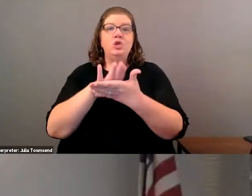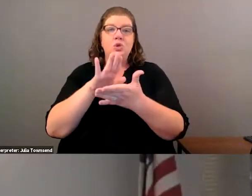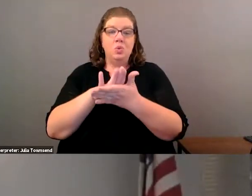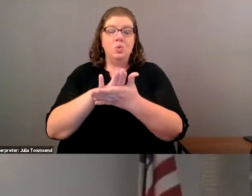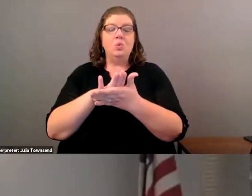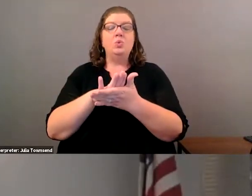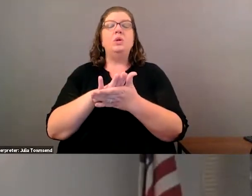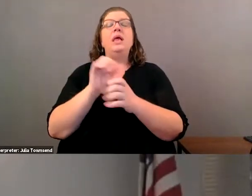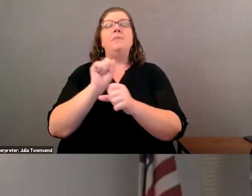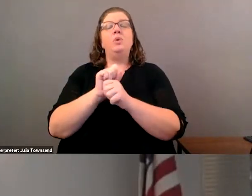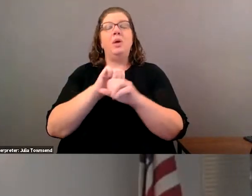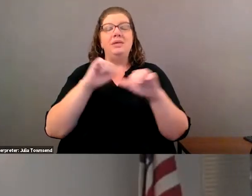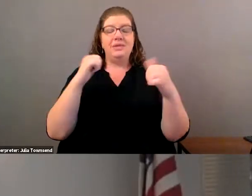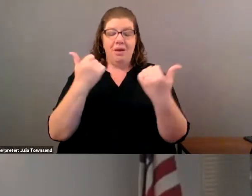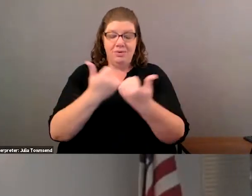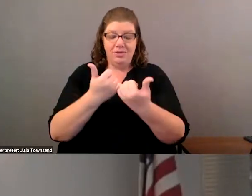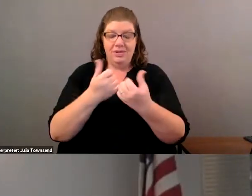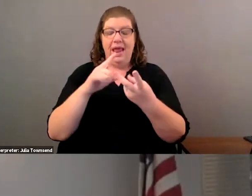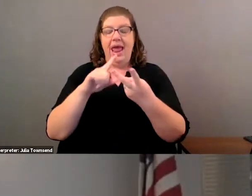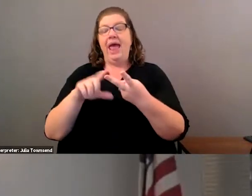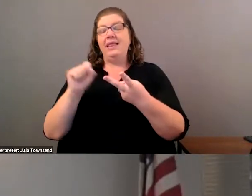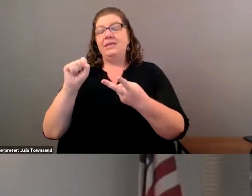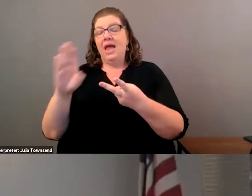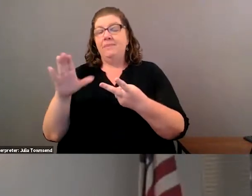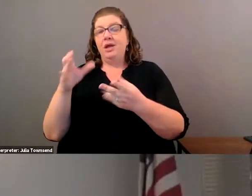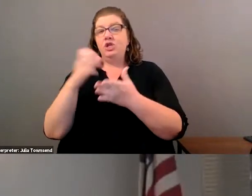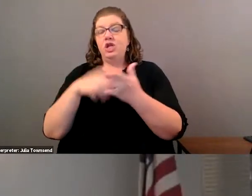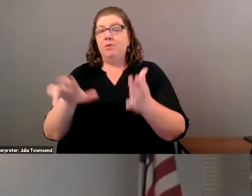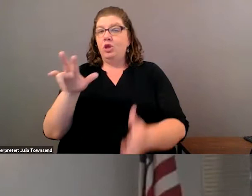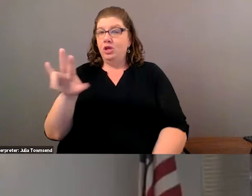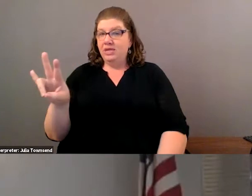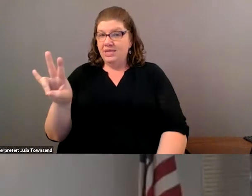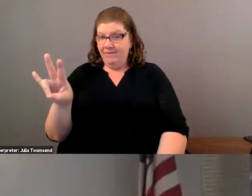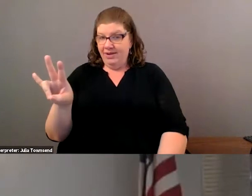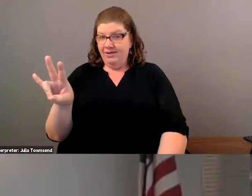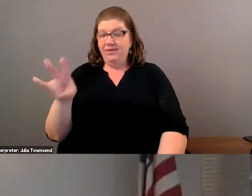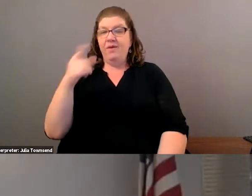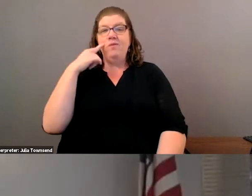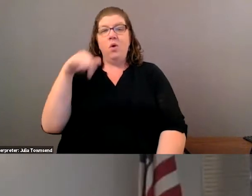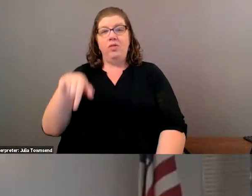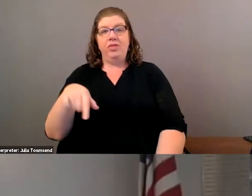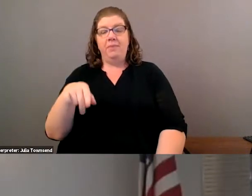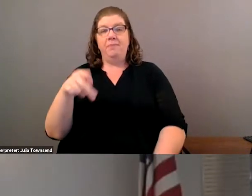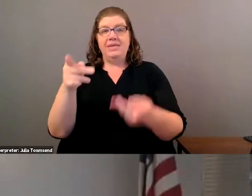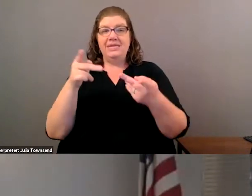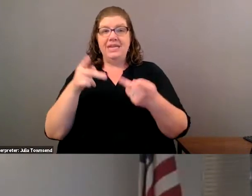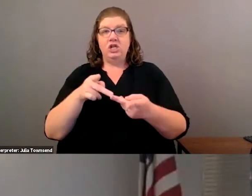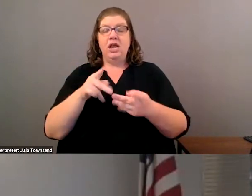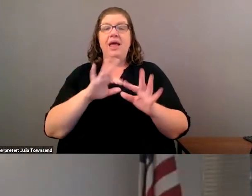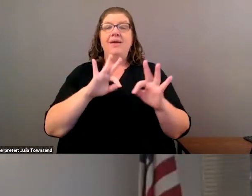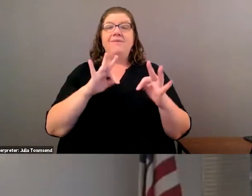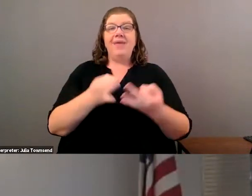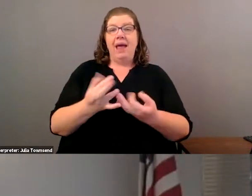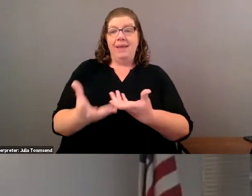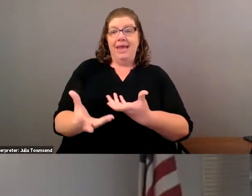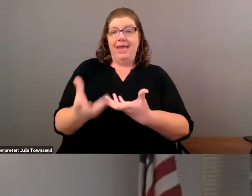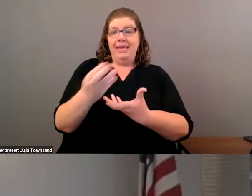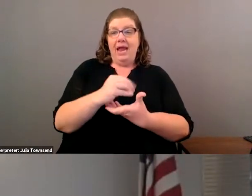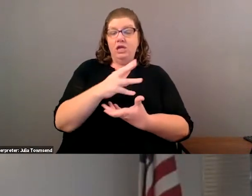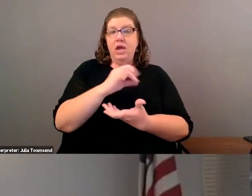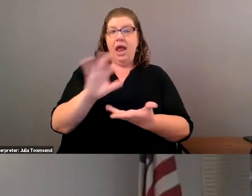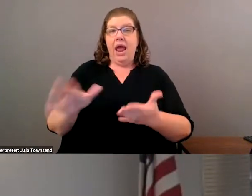Association and the Santa Barbara Chapter 37 for this position of family engagement and